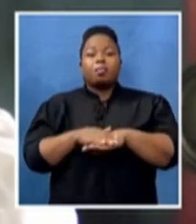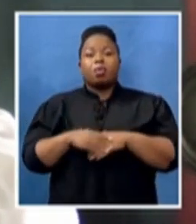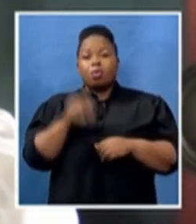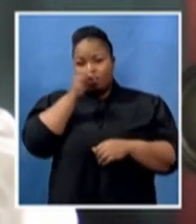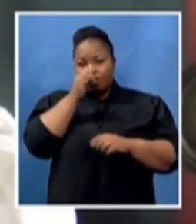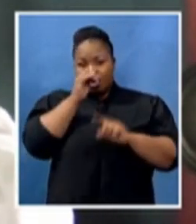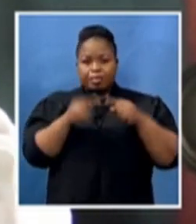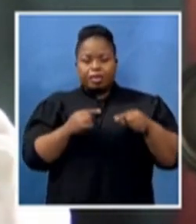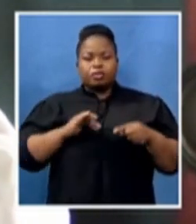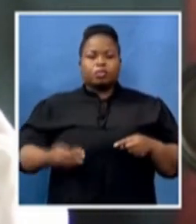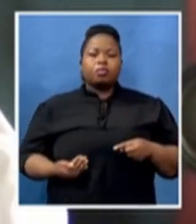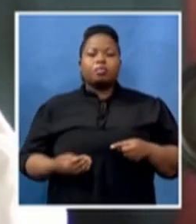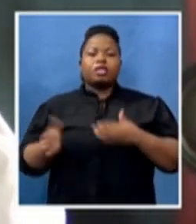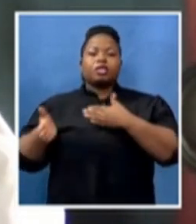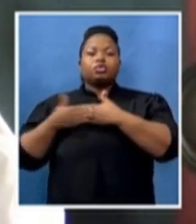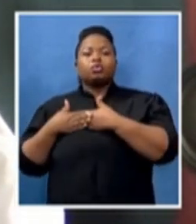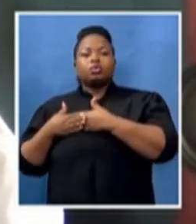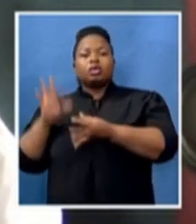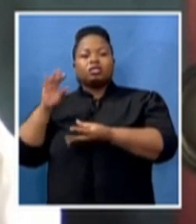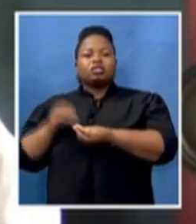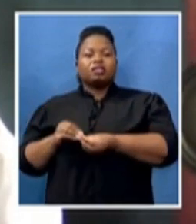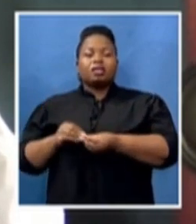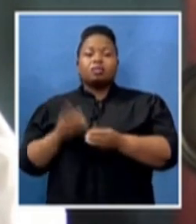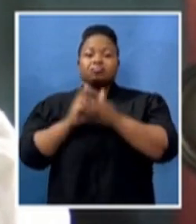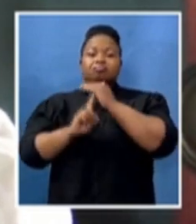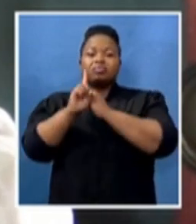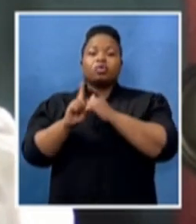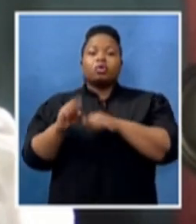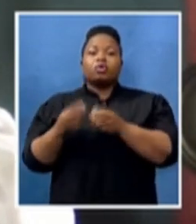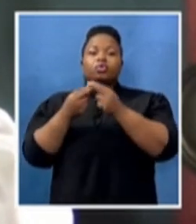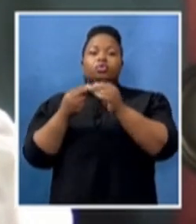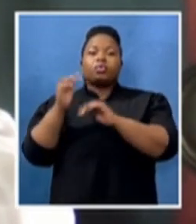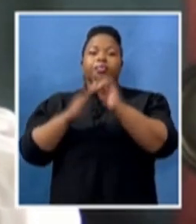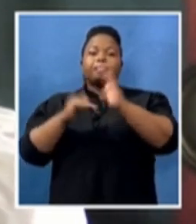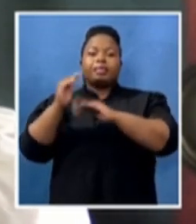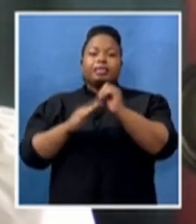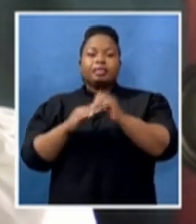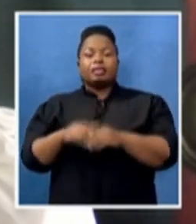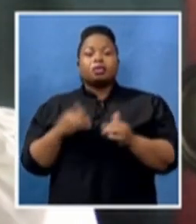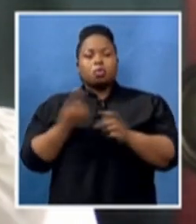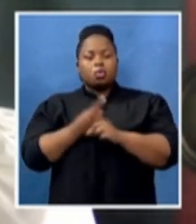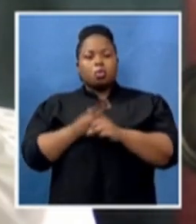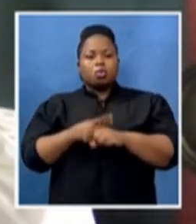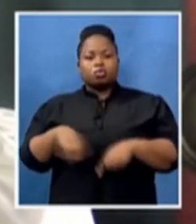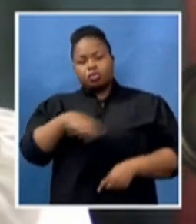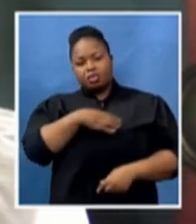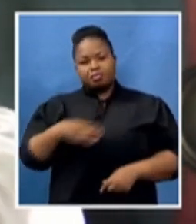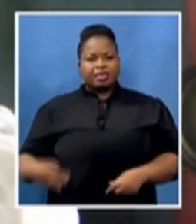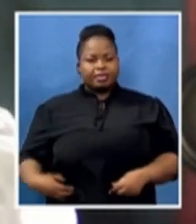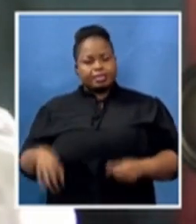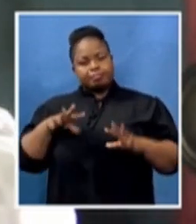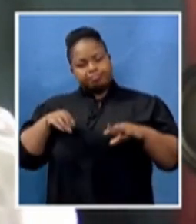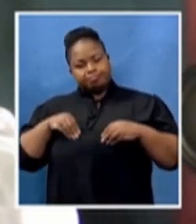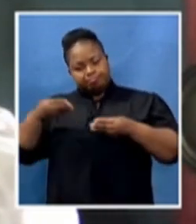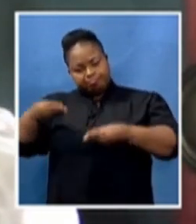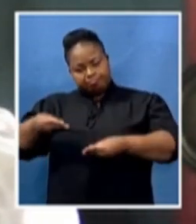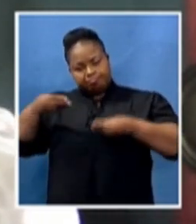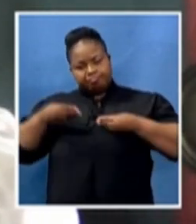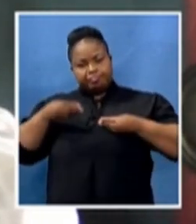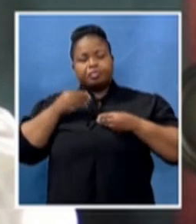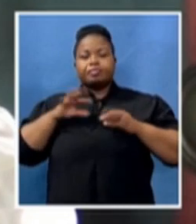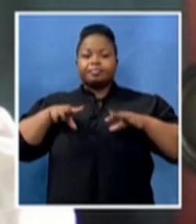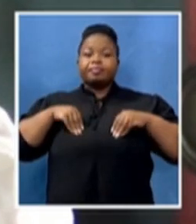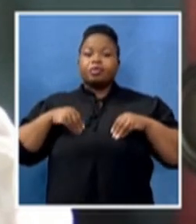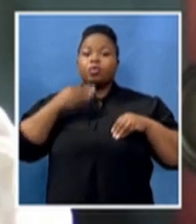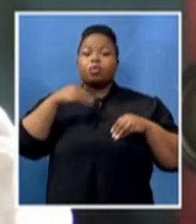Union building and were met with a receptive president. The acknowledgement by President Ramaphosa that the government's response